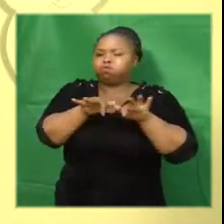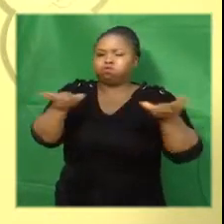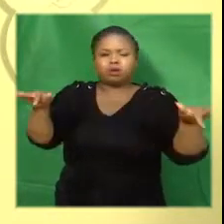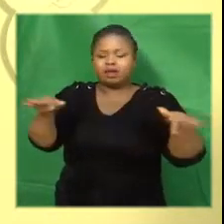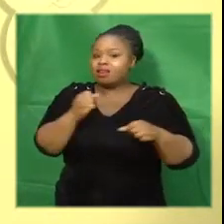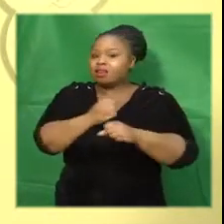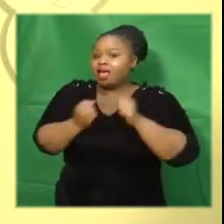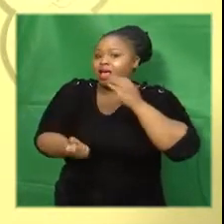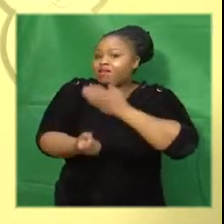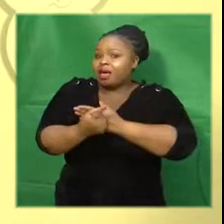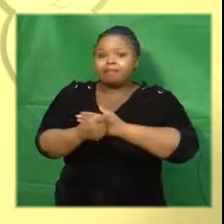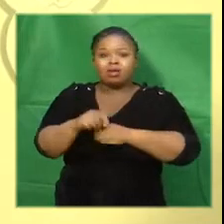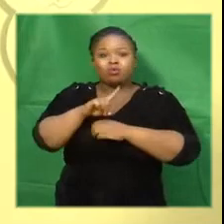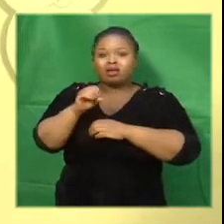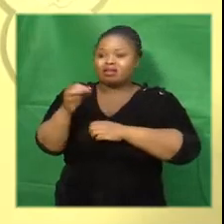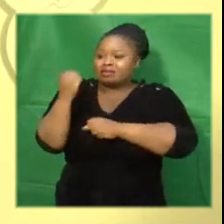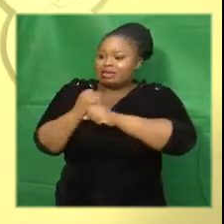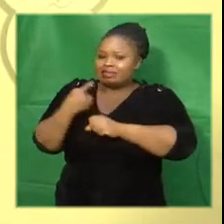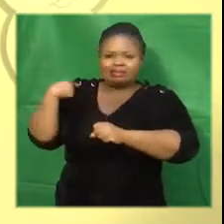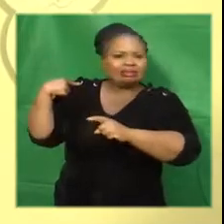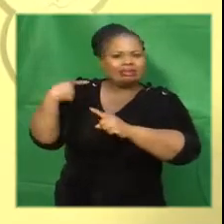a century in our country.